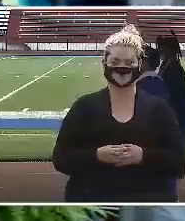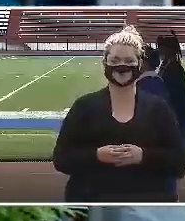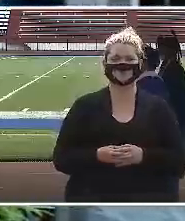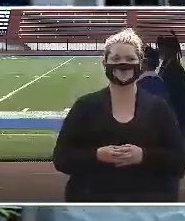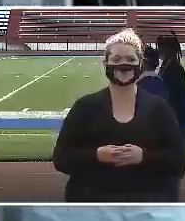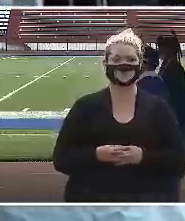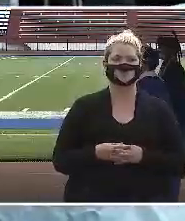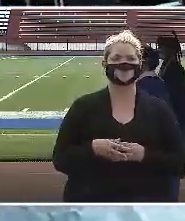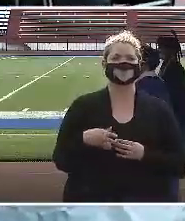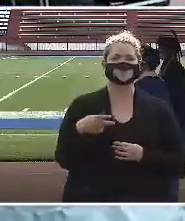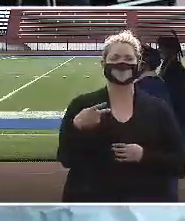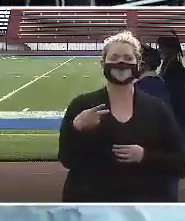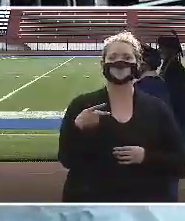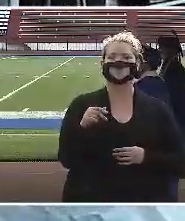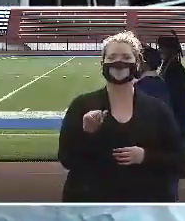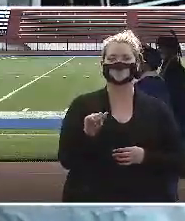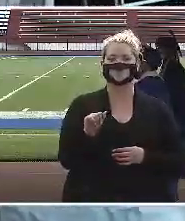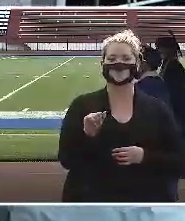Paulina Panova.